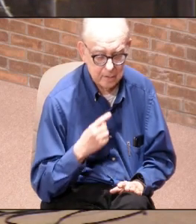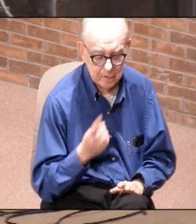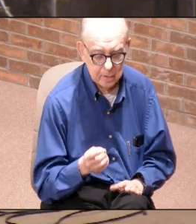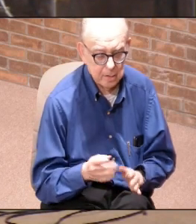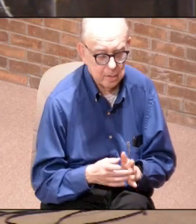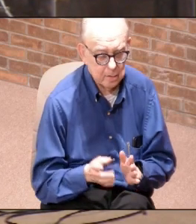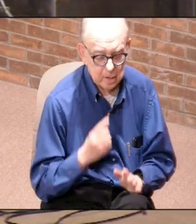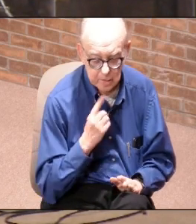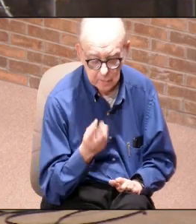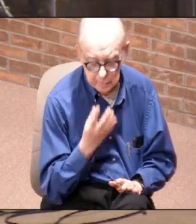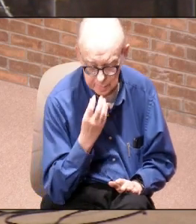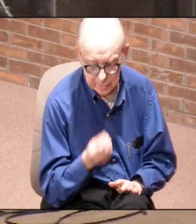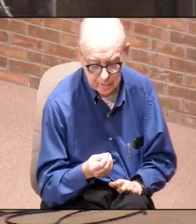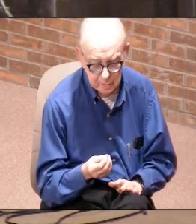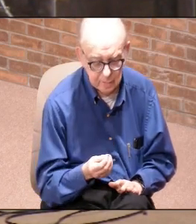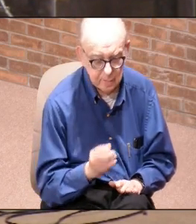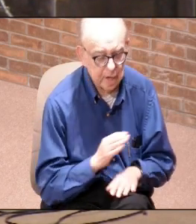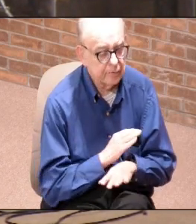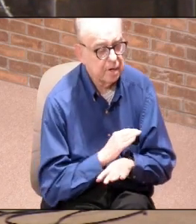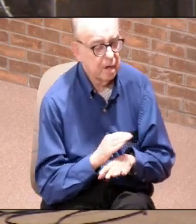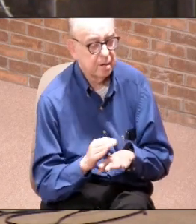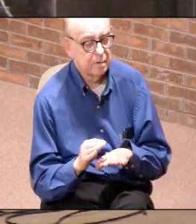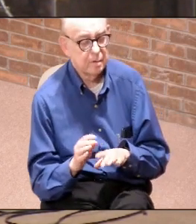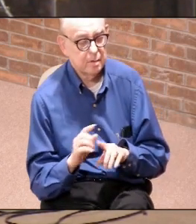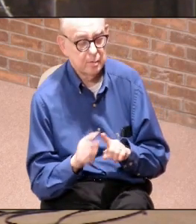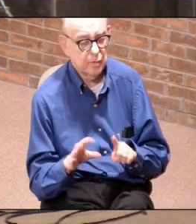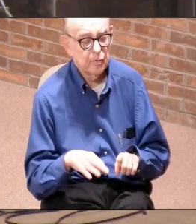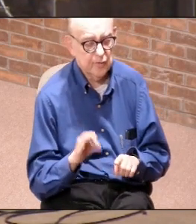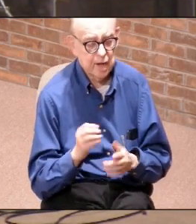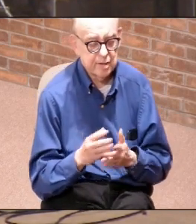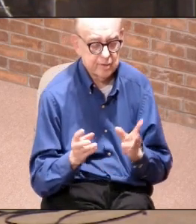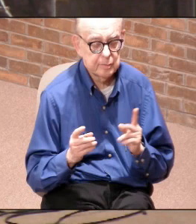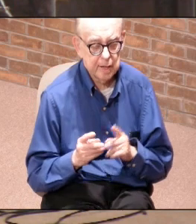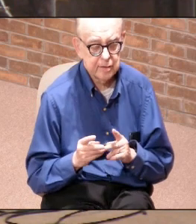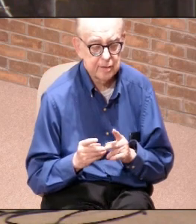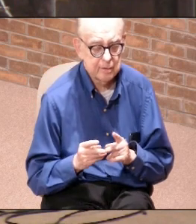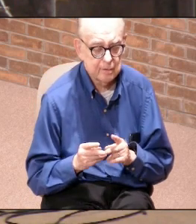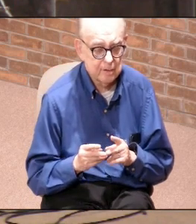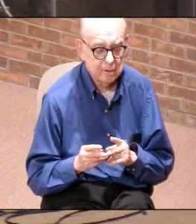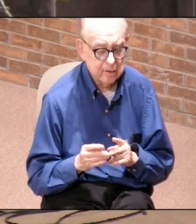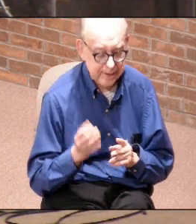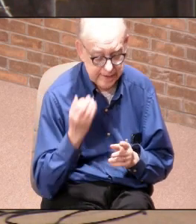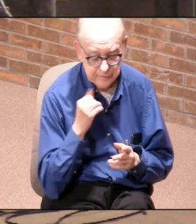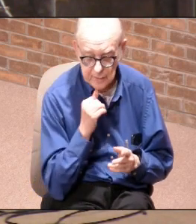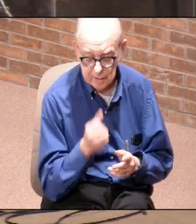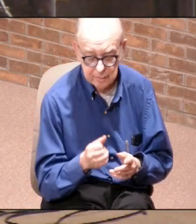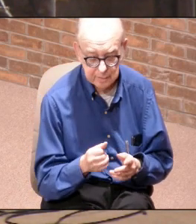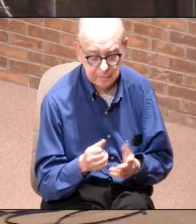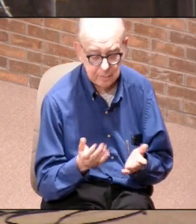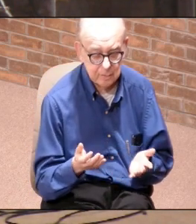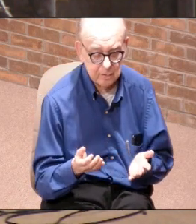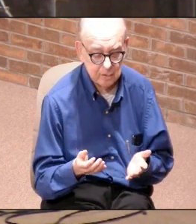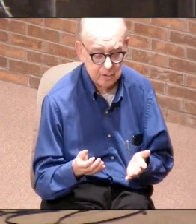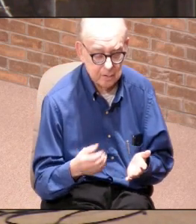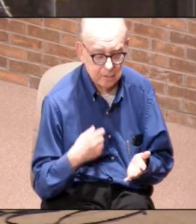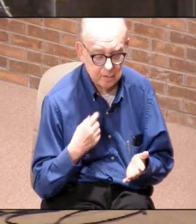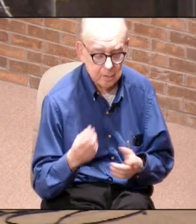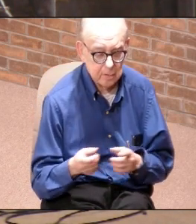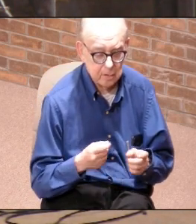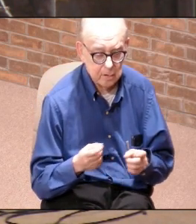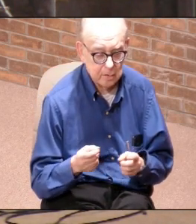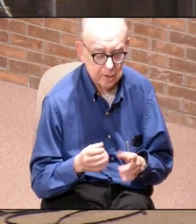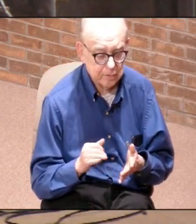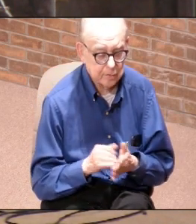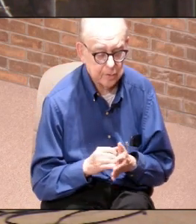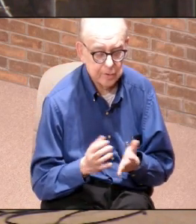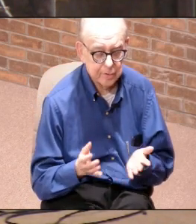I don't know where we're going to sleep every night, but we'll find some place. And if not, hey, we control this